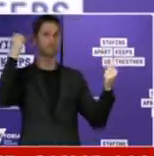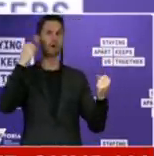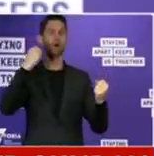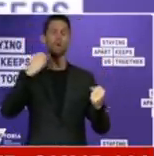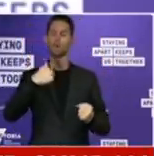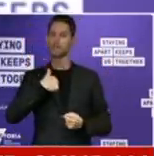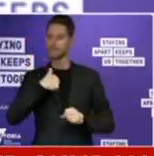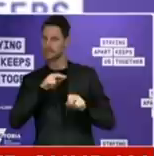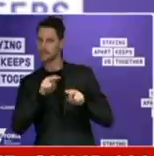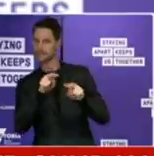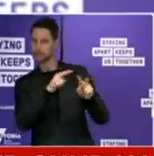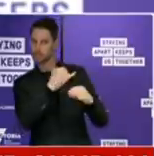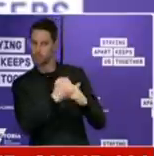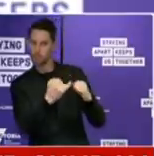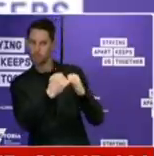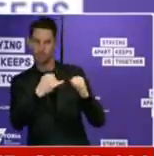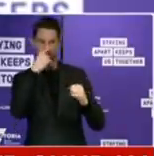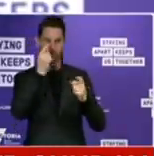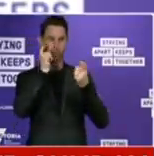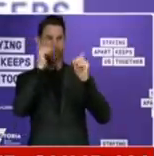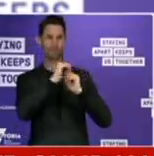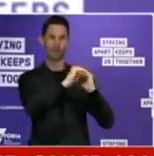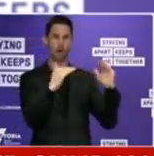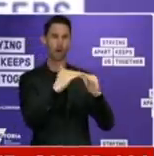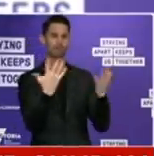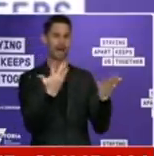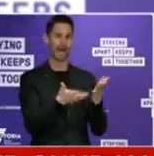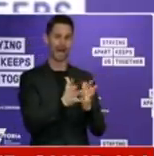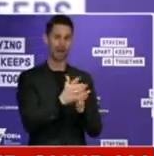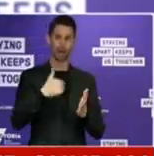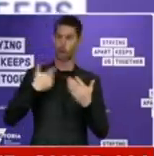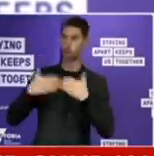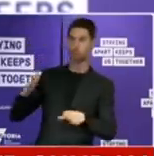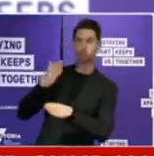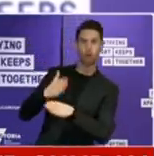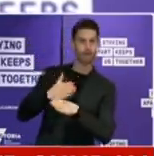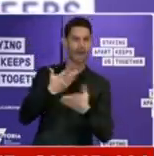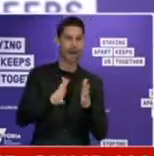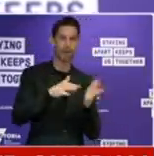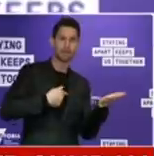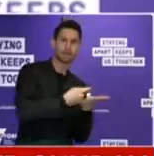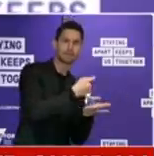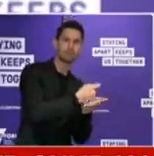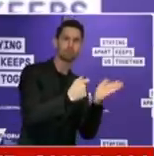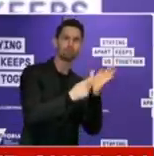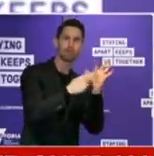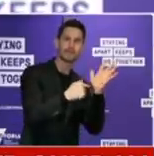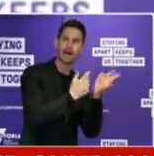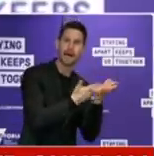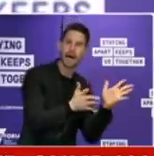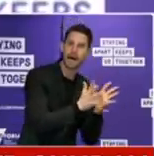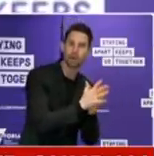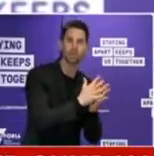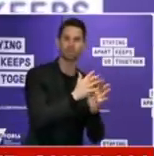people facing housing and financial distress, with renters particularly hard hit due to the